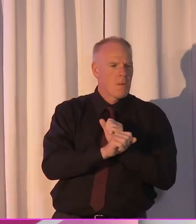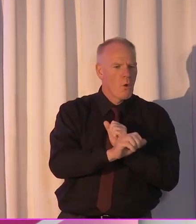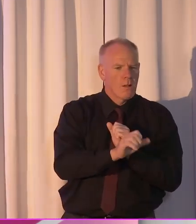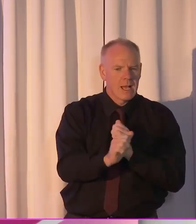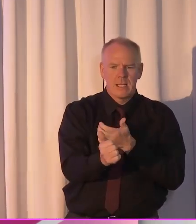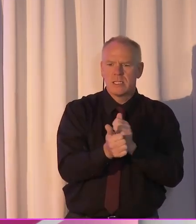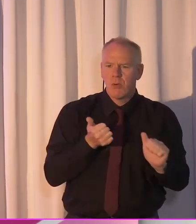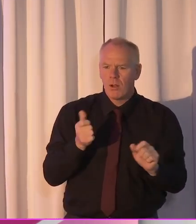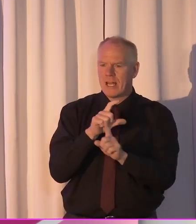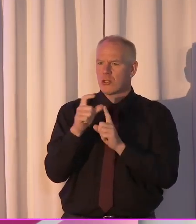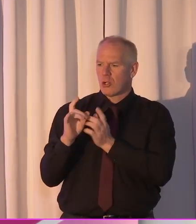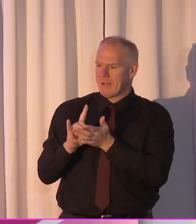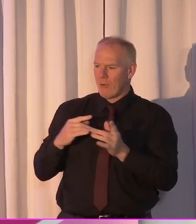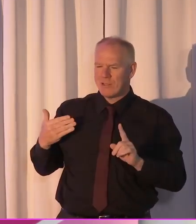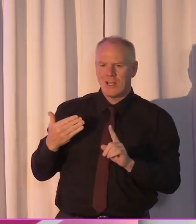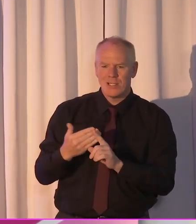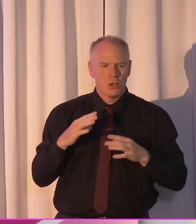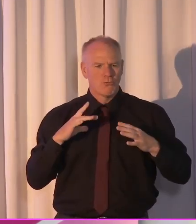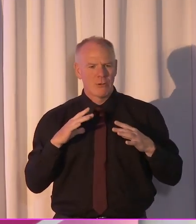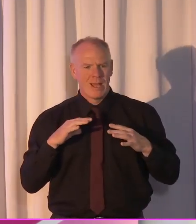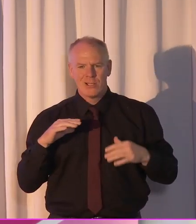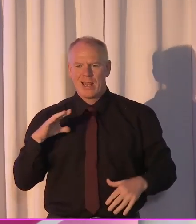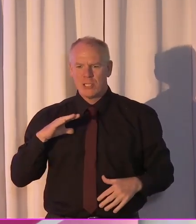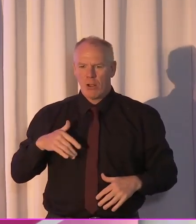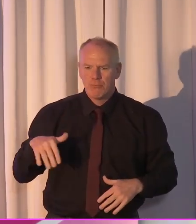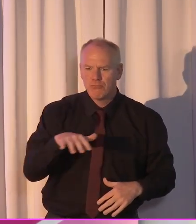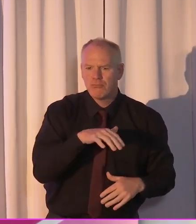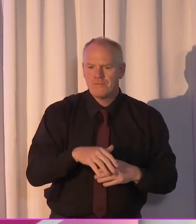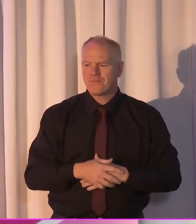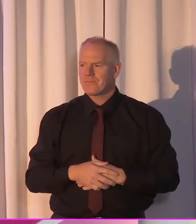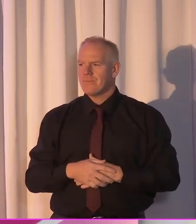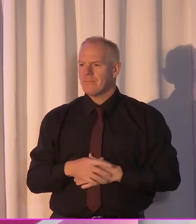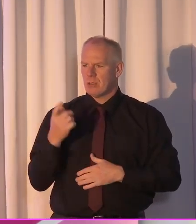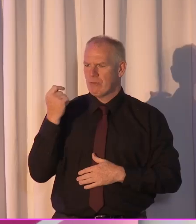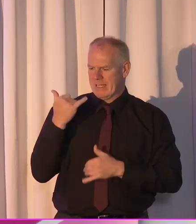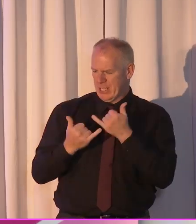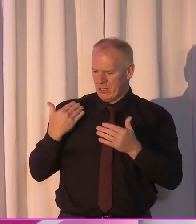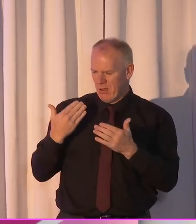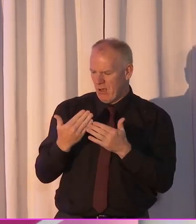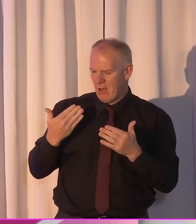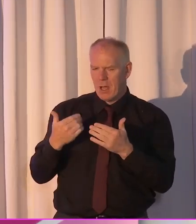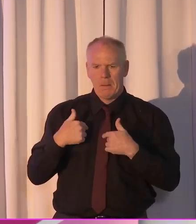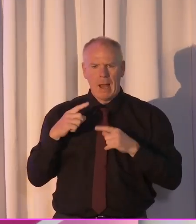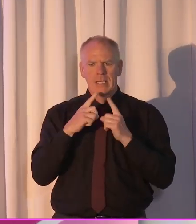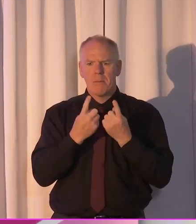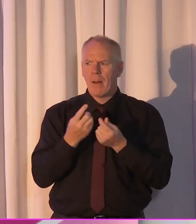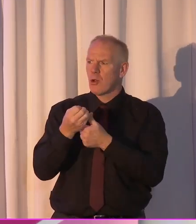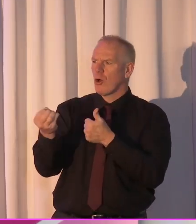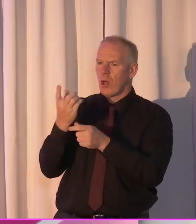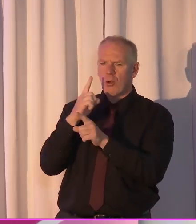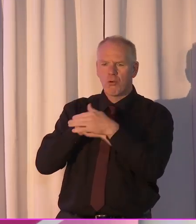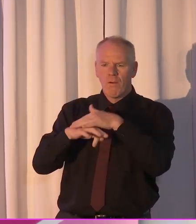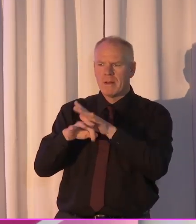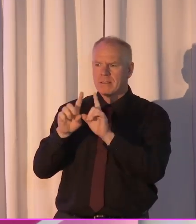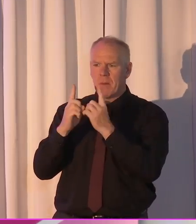cultural heritage, recreation and leisure. In recent years, my department and wider government have taken